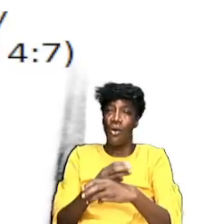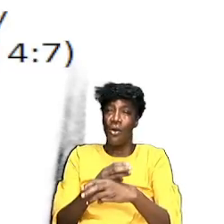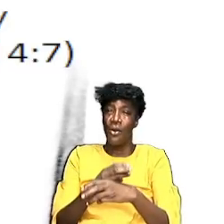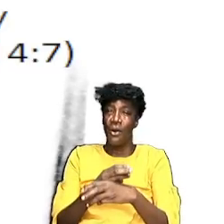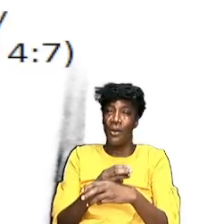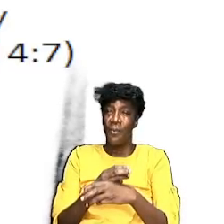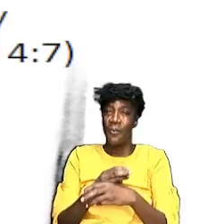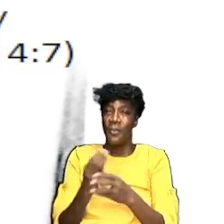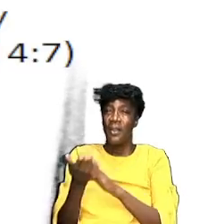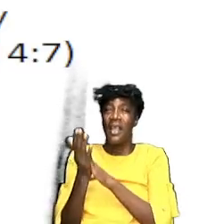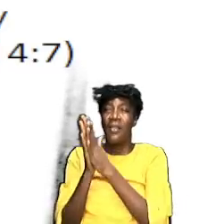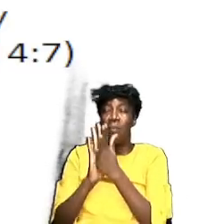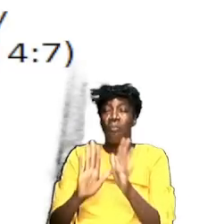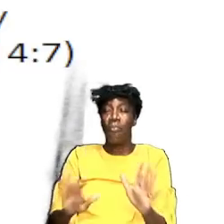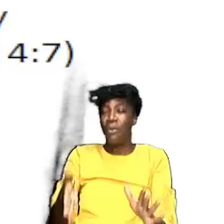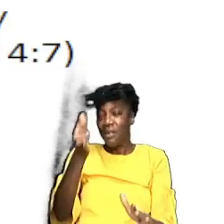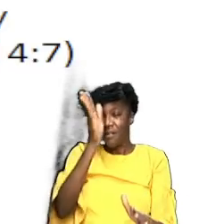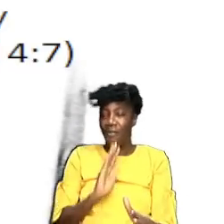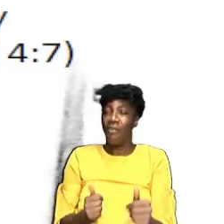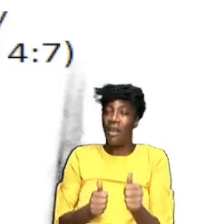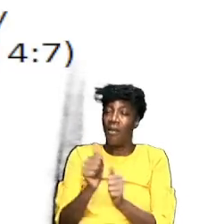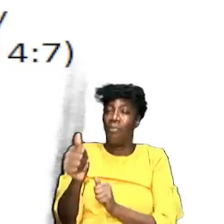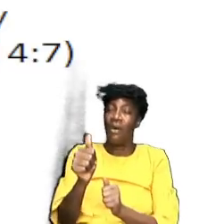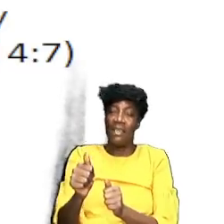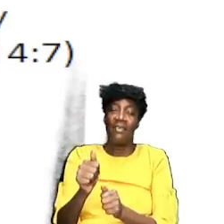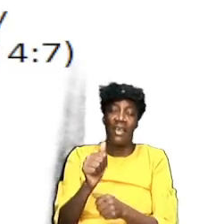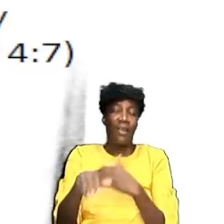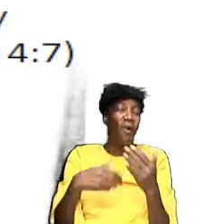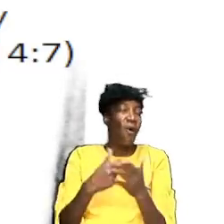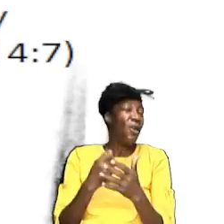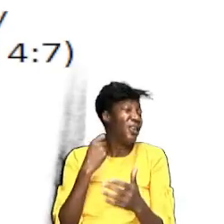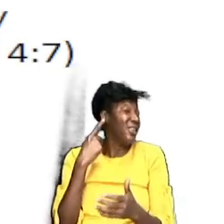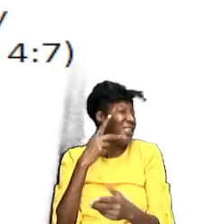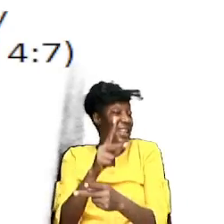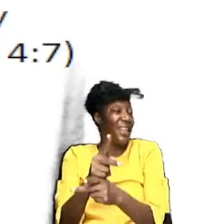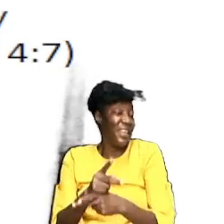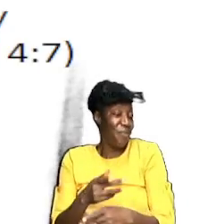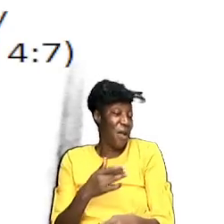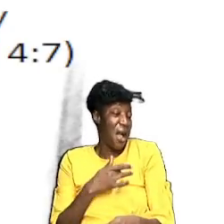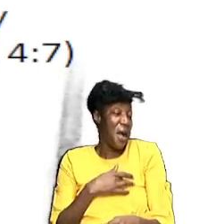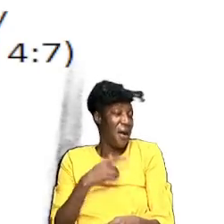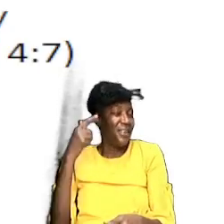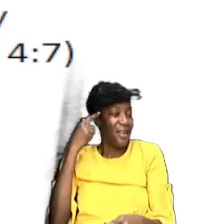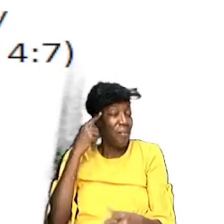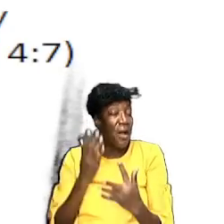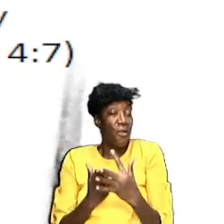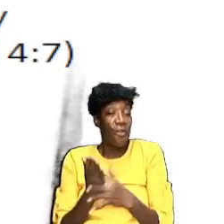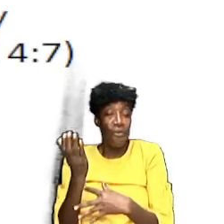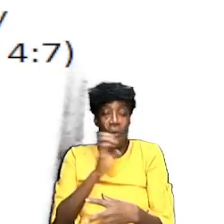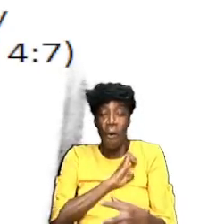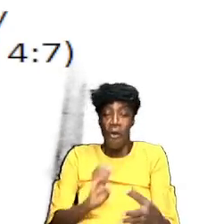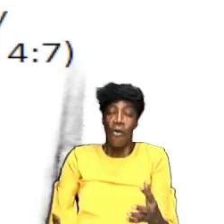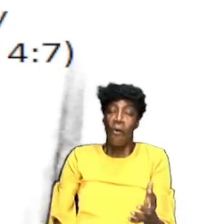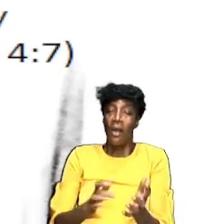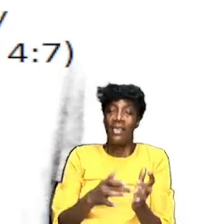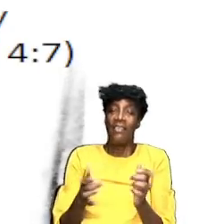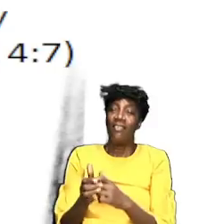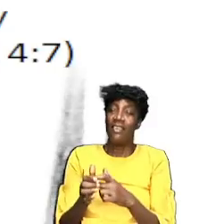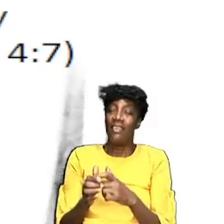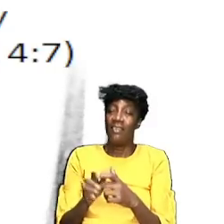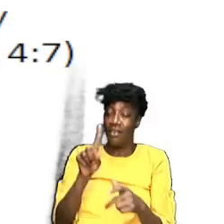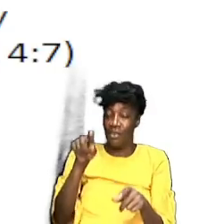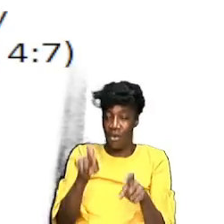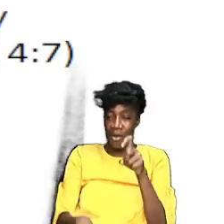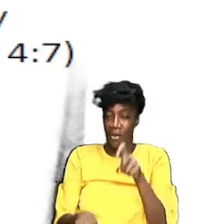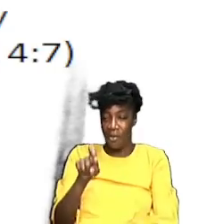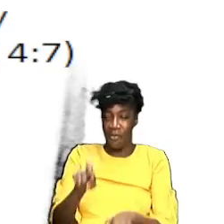God, which passeth all understanding, shall keep your hearts and mind through Christ Jesus. When your feet is